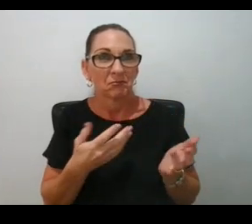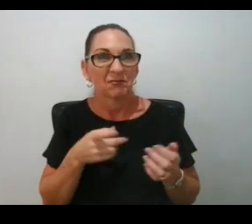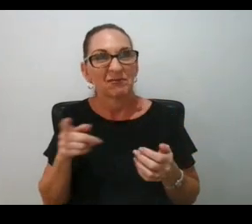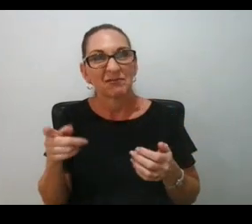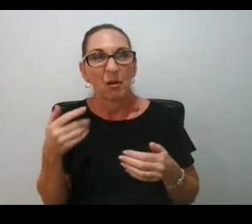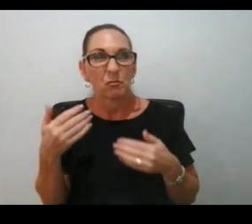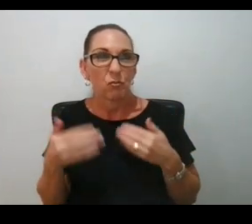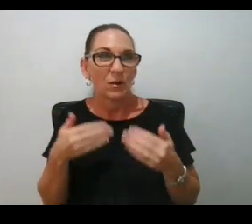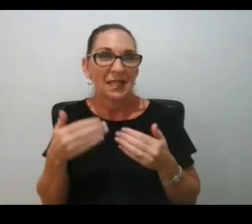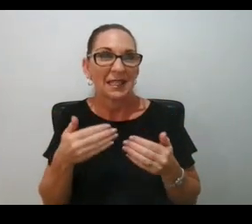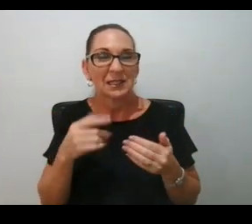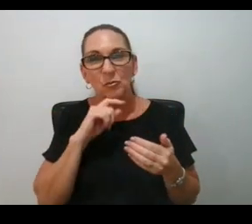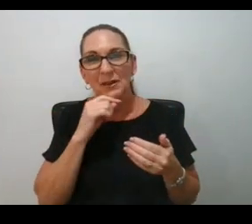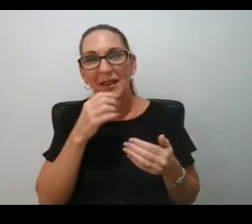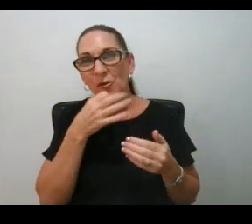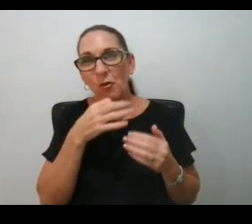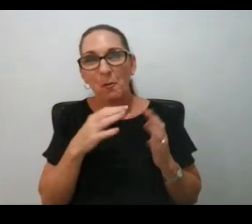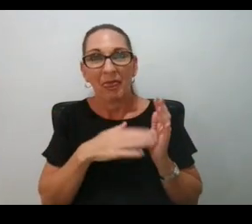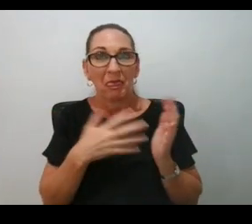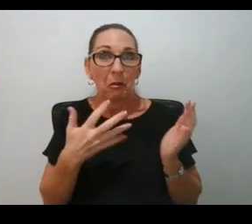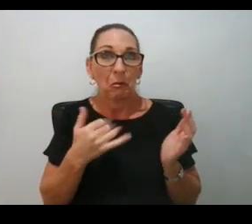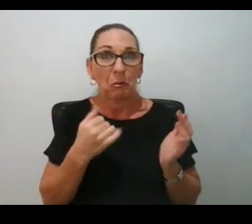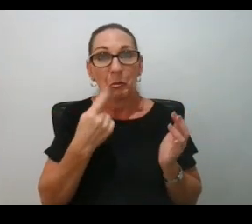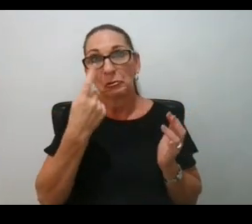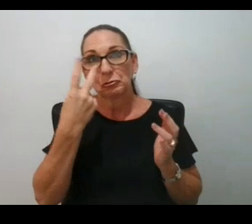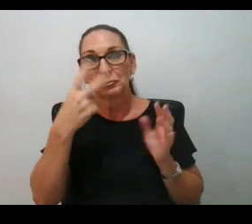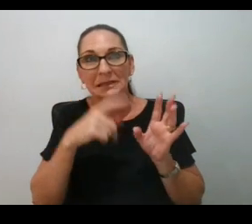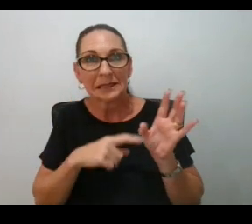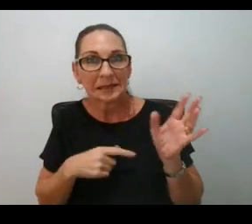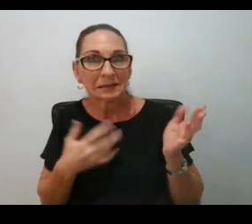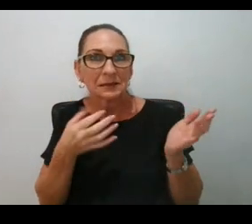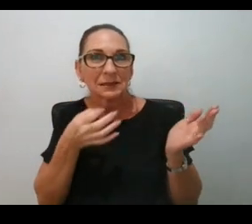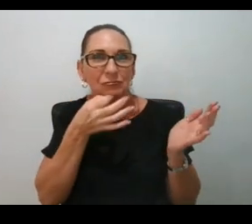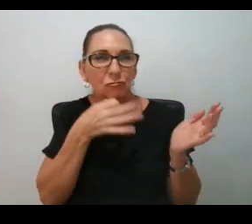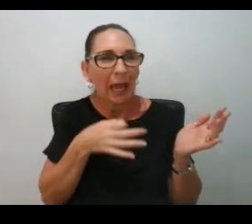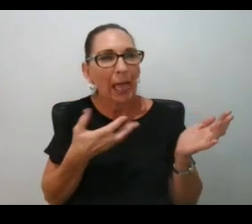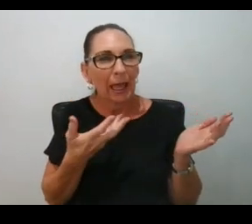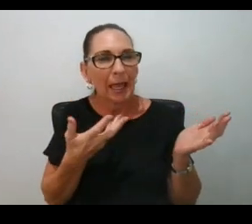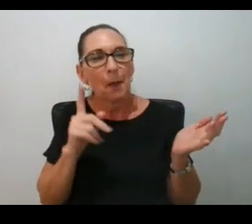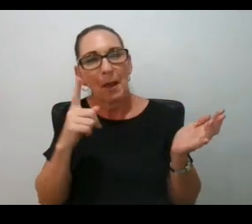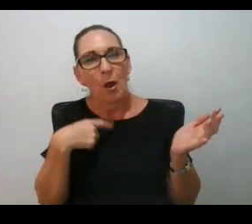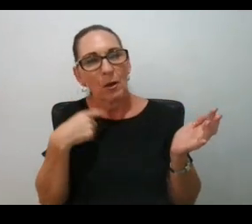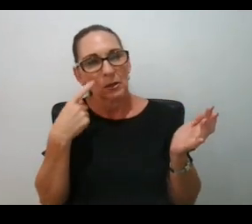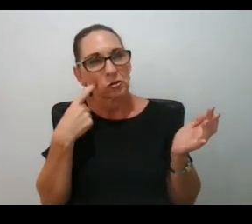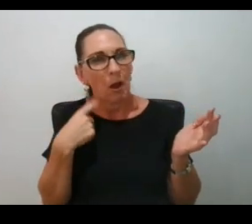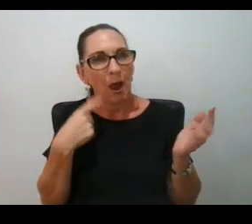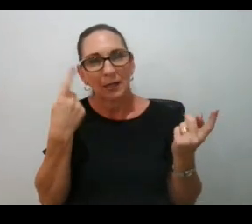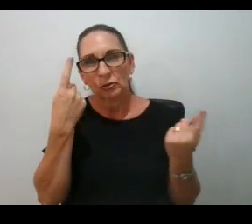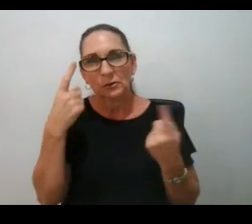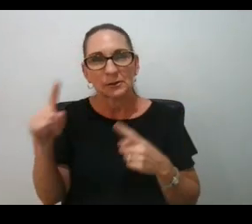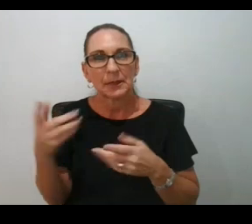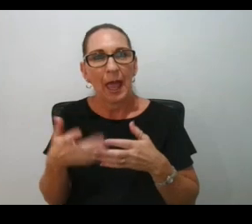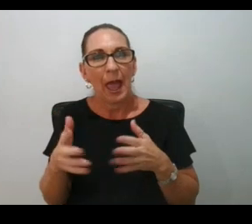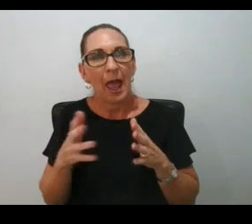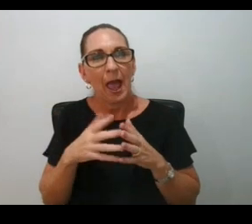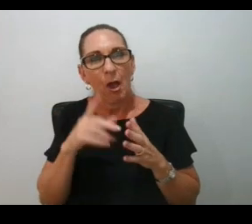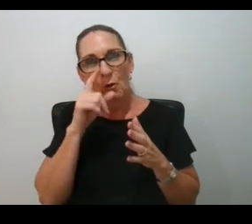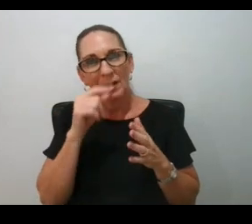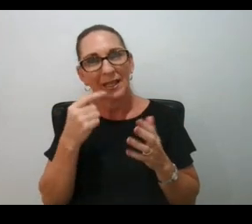usually, occasionally a year or two, but we're looking for ways to be able to show our